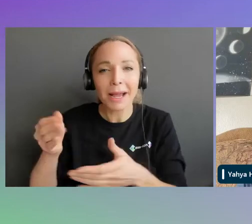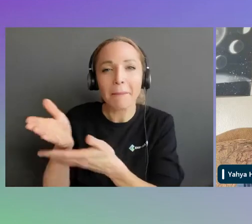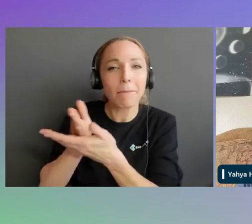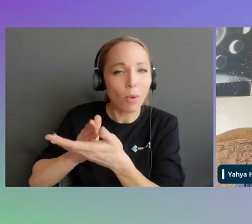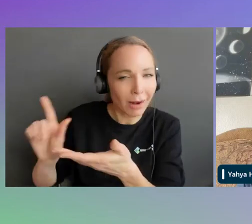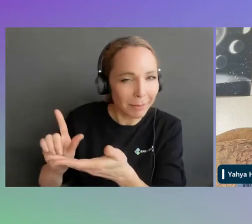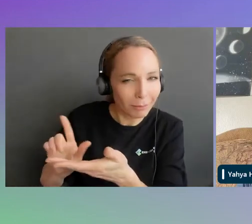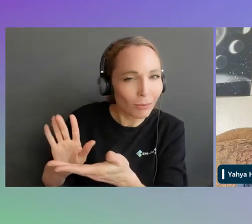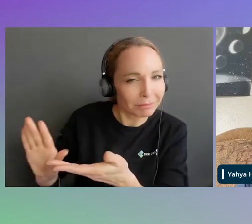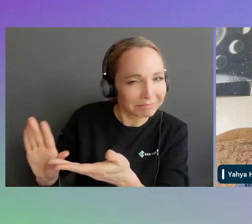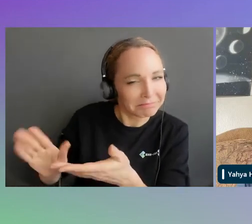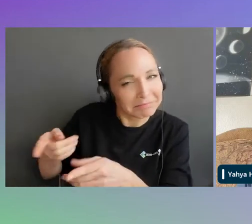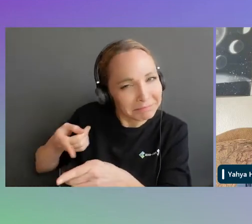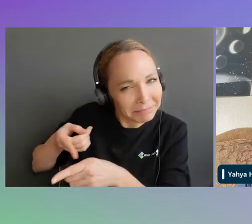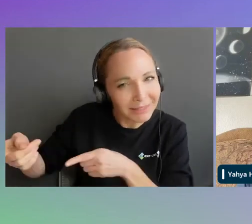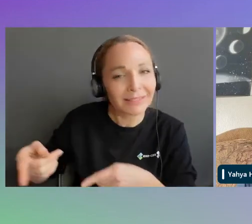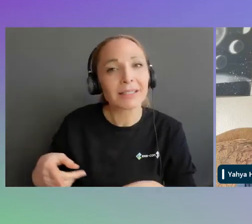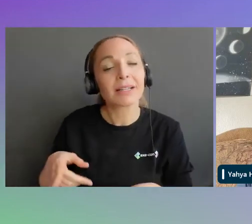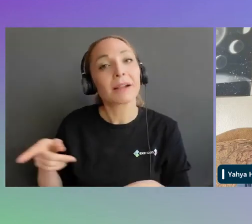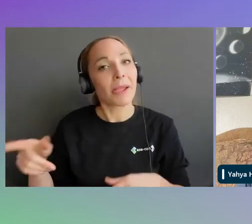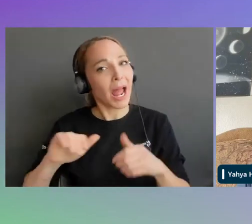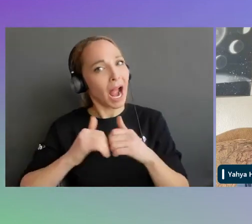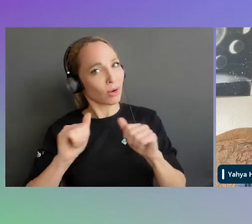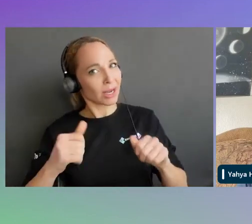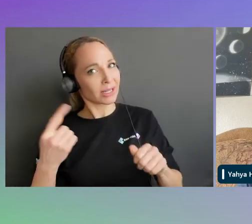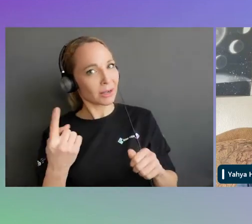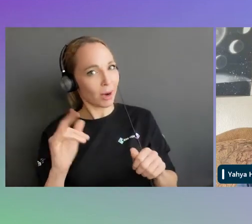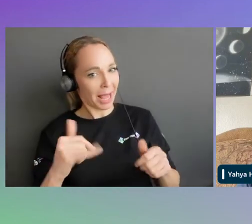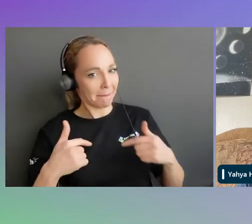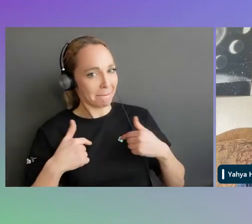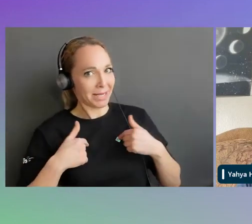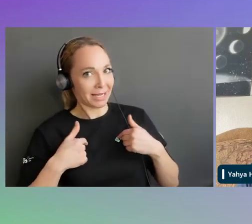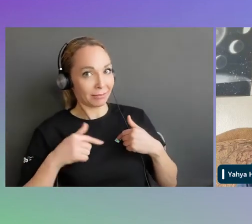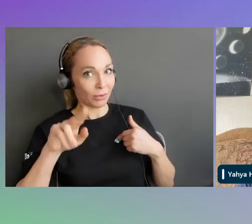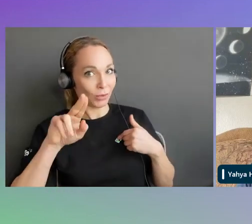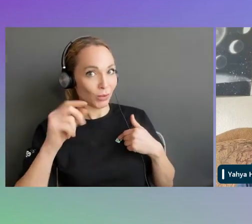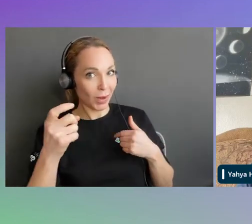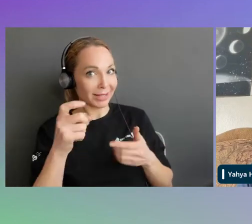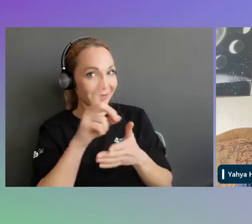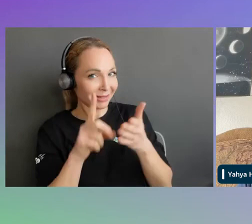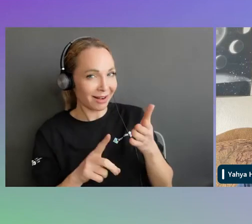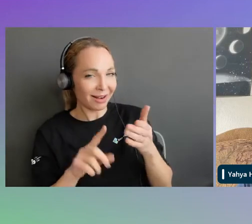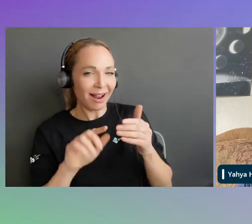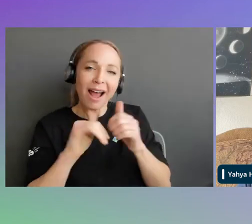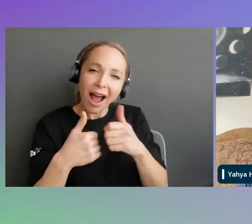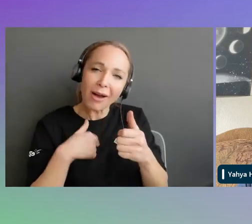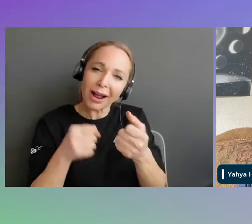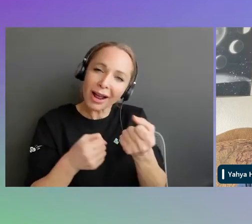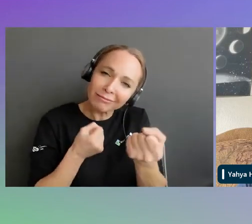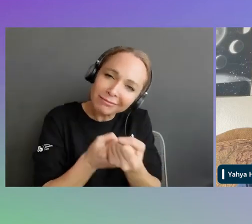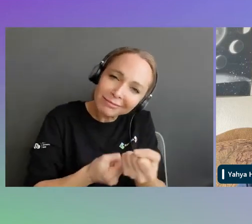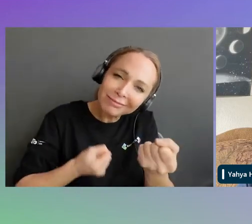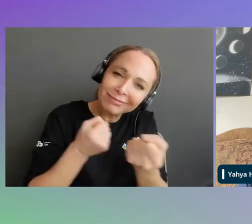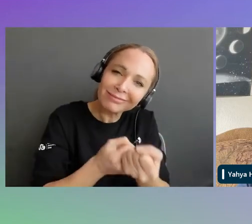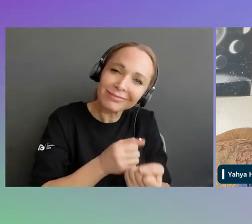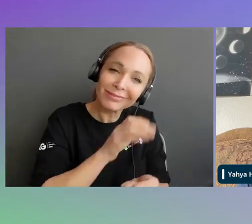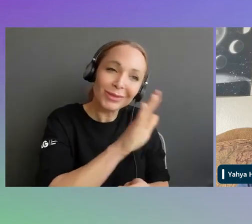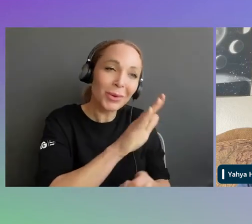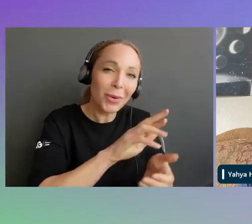me make your role easier? So someone in the role of UX designer, as in what can I do in Figma or other,